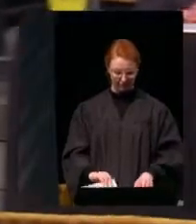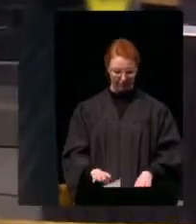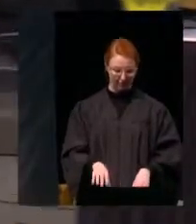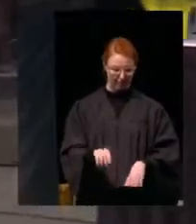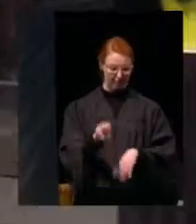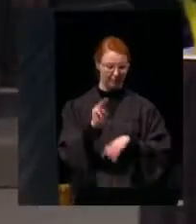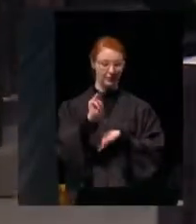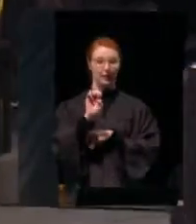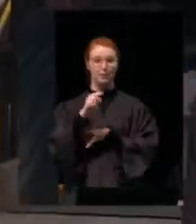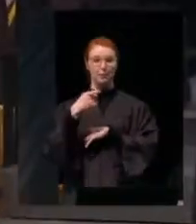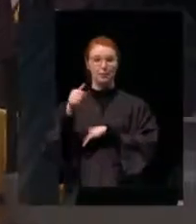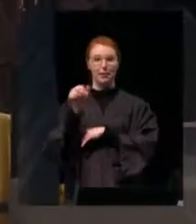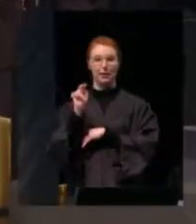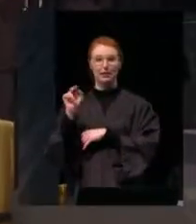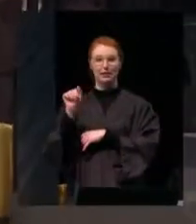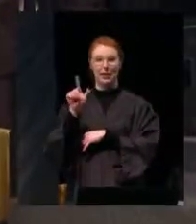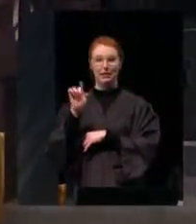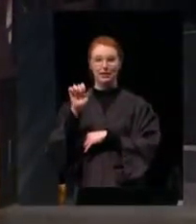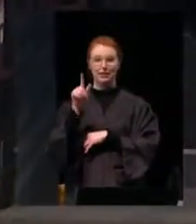Megan Alexander.